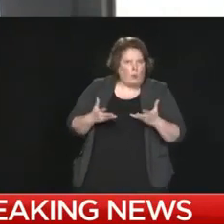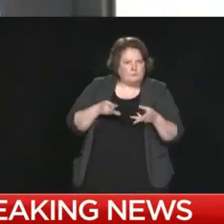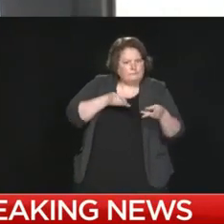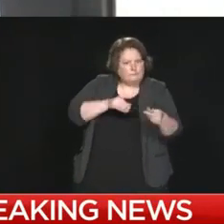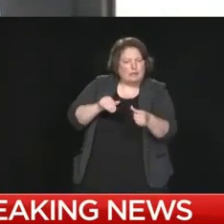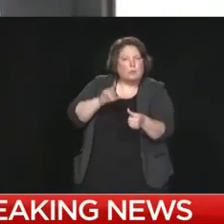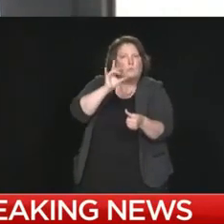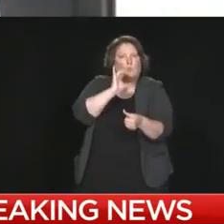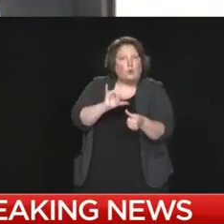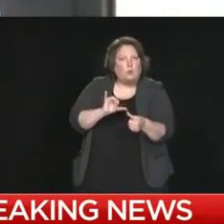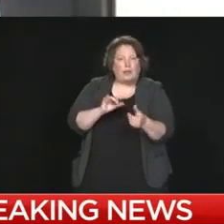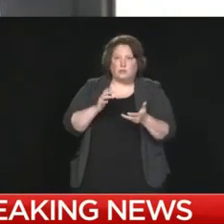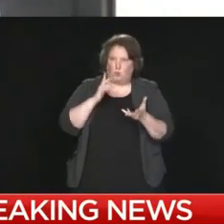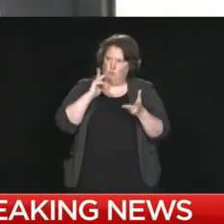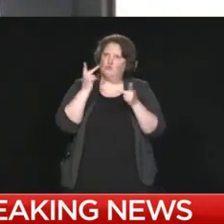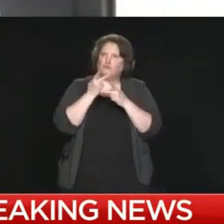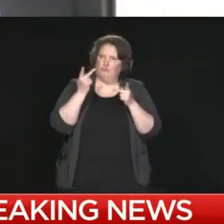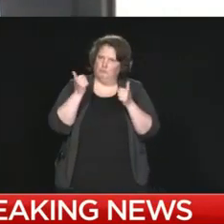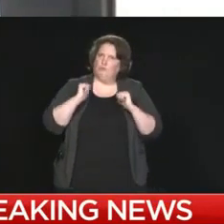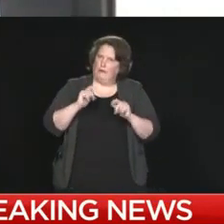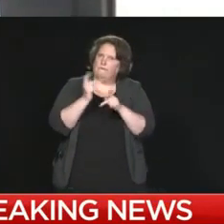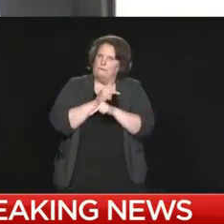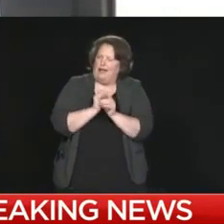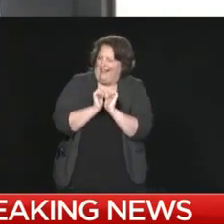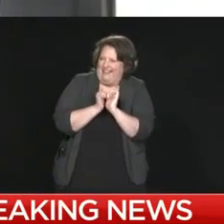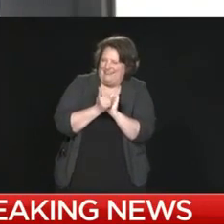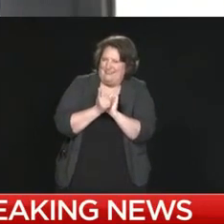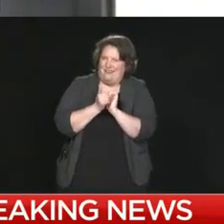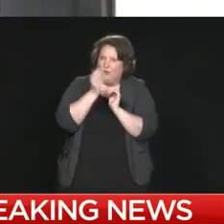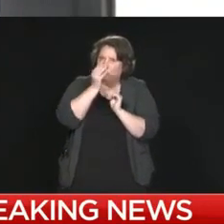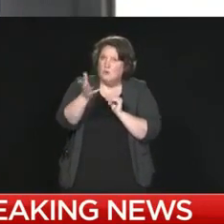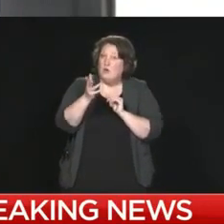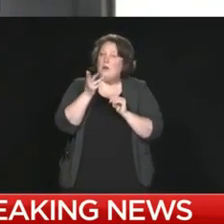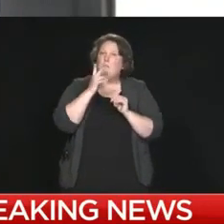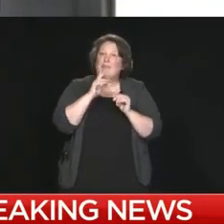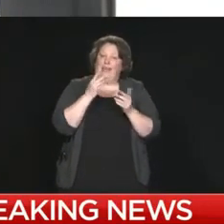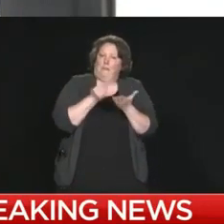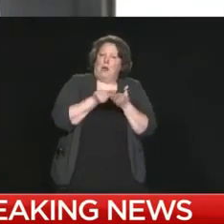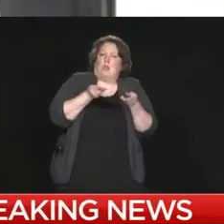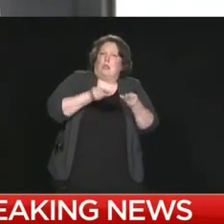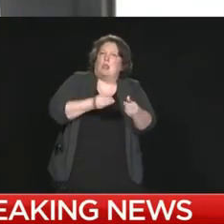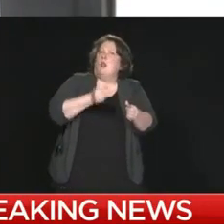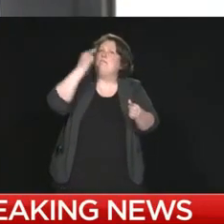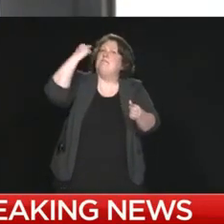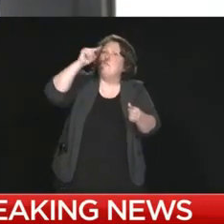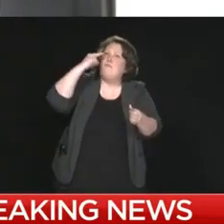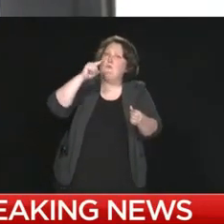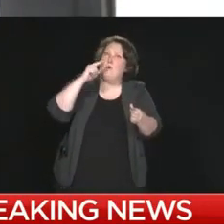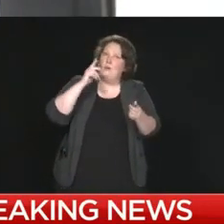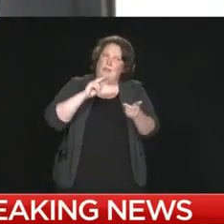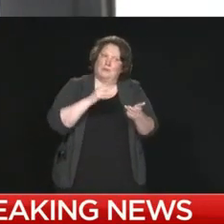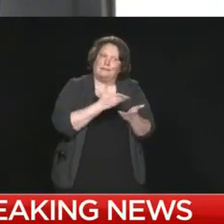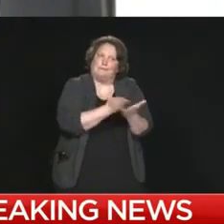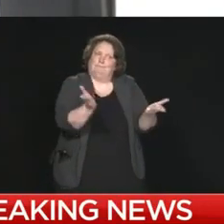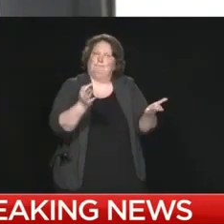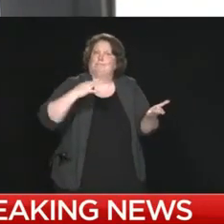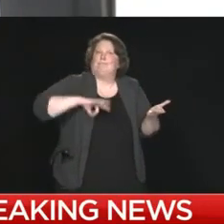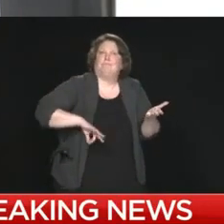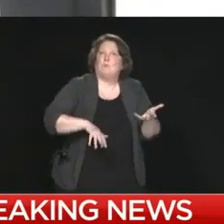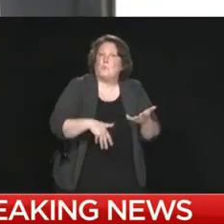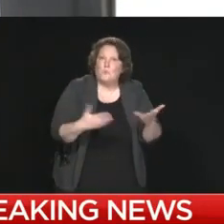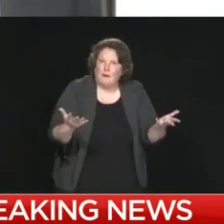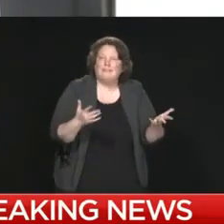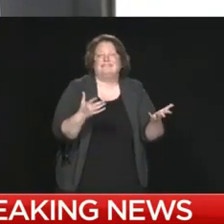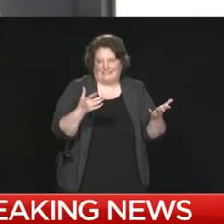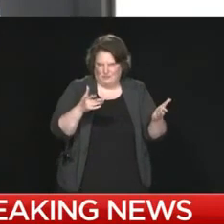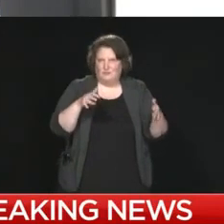to share with Canadians what we're doing, how we're helping them, and what kind of fiscal